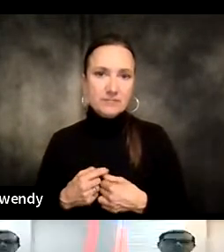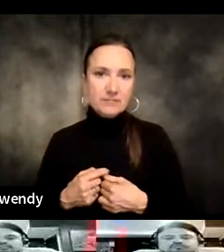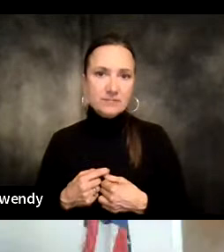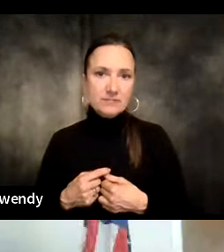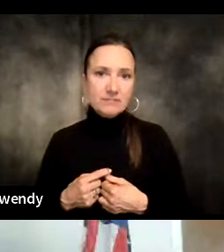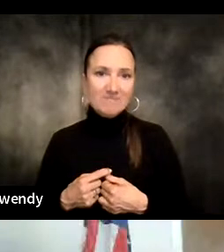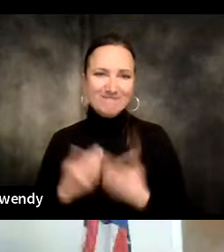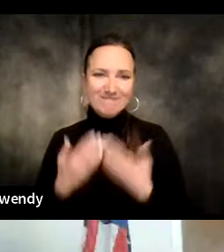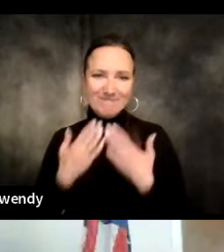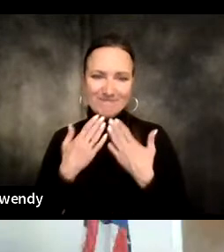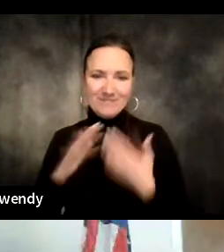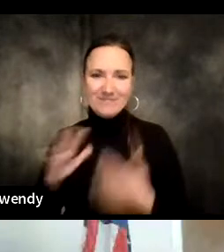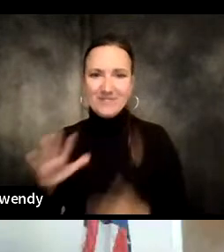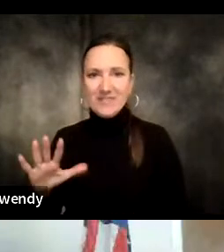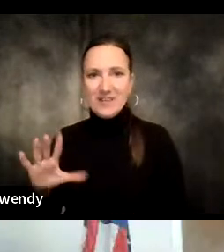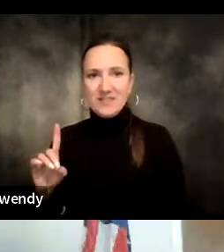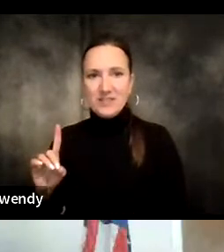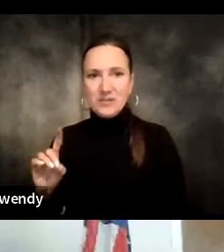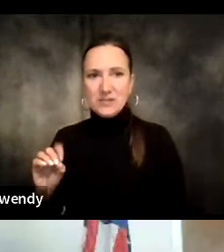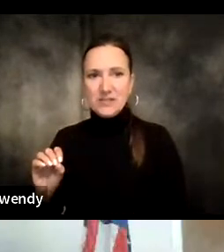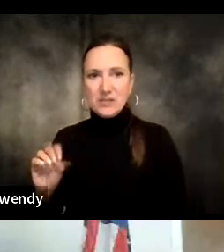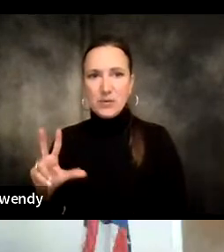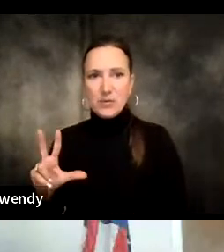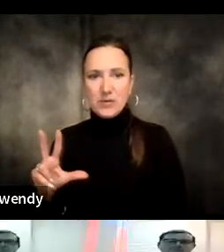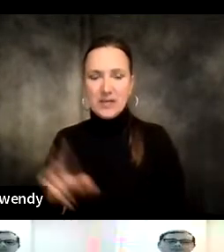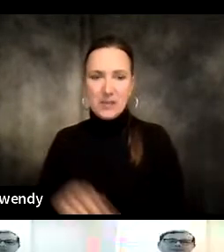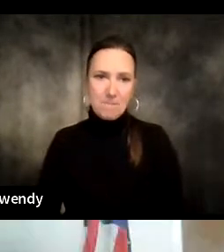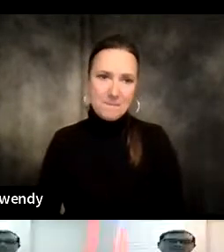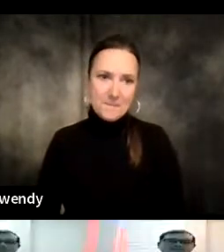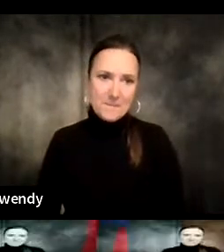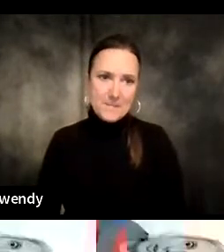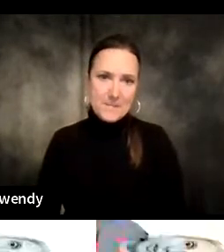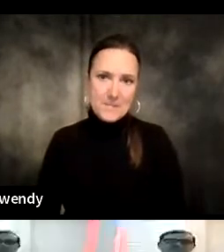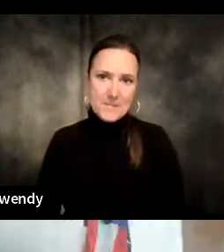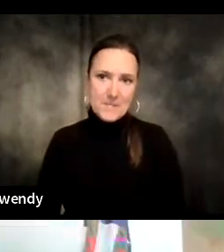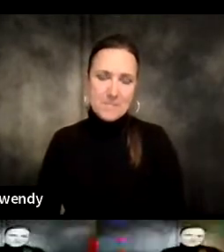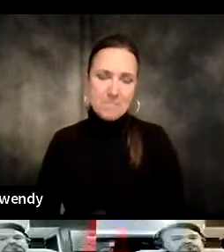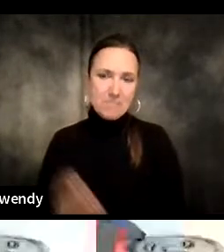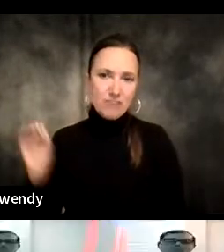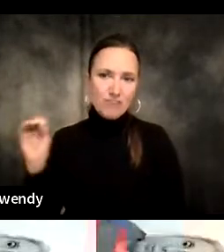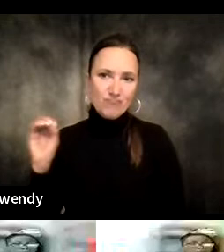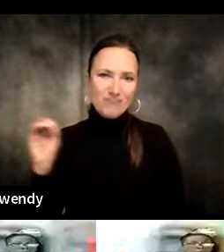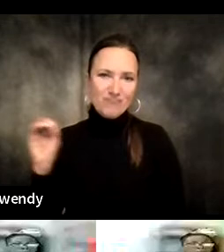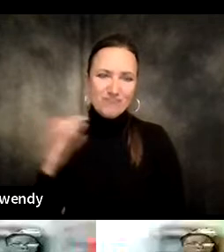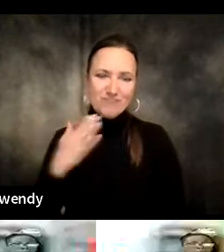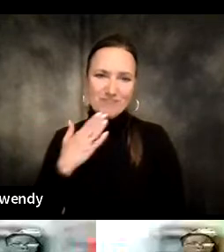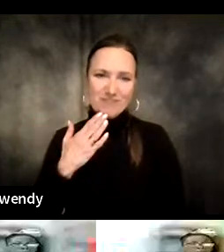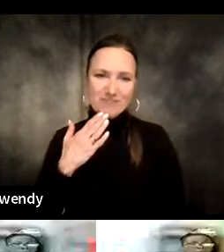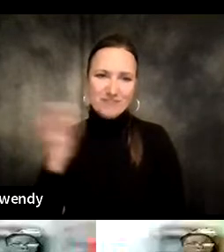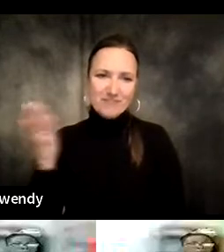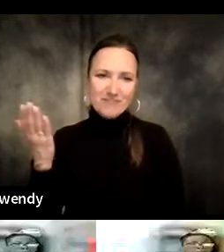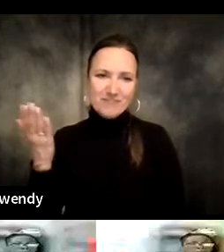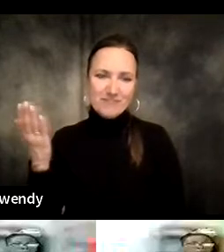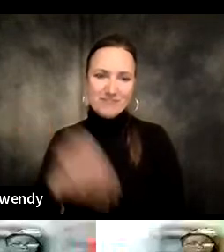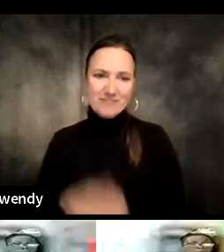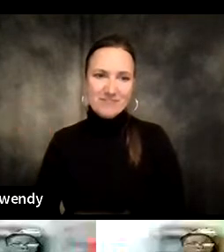Thank you, Commissioner. 5D03, any questions? No questions. Thank you so much for presenting.